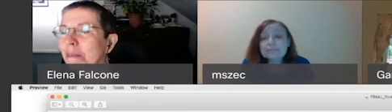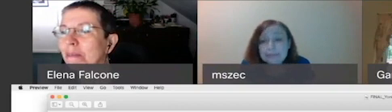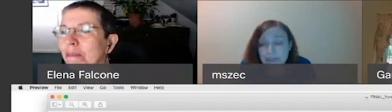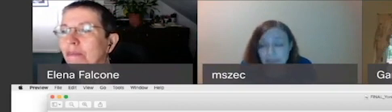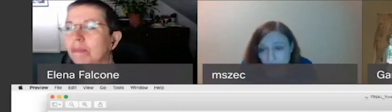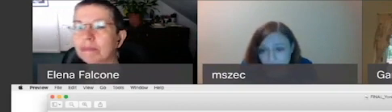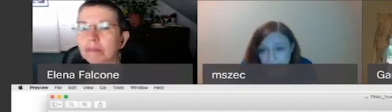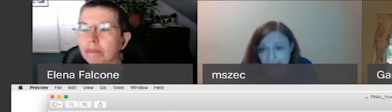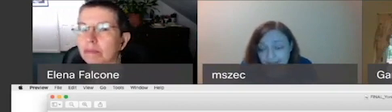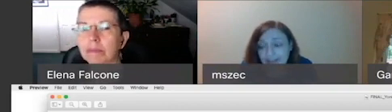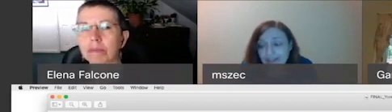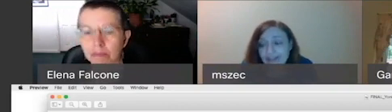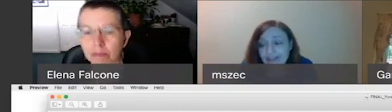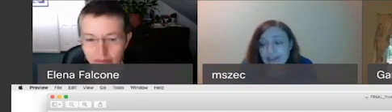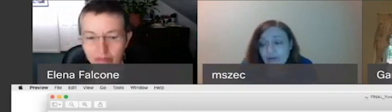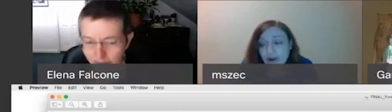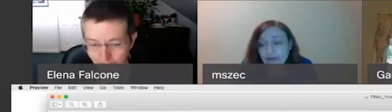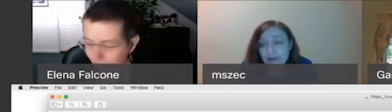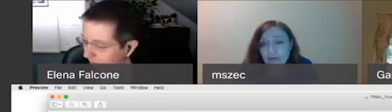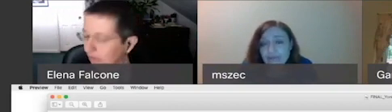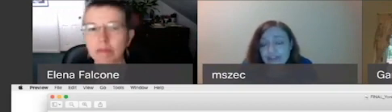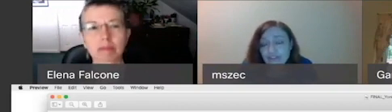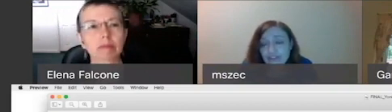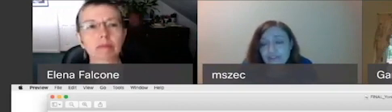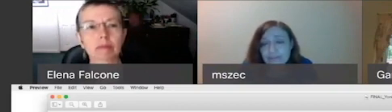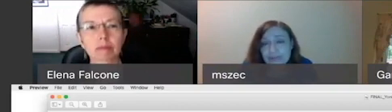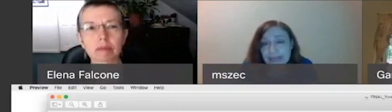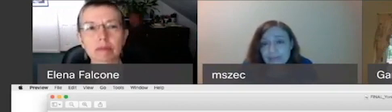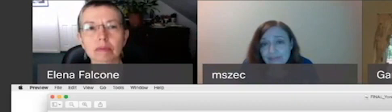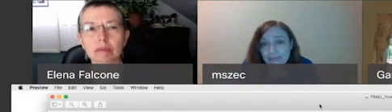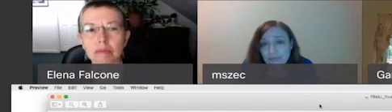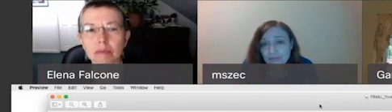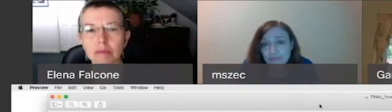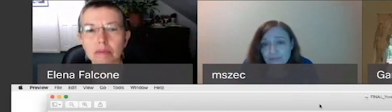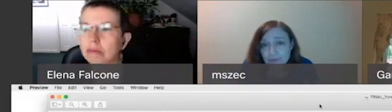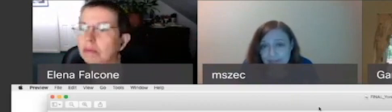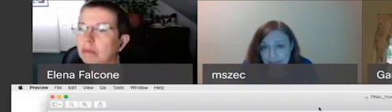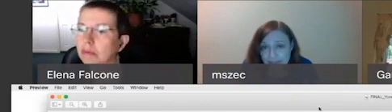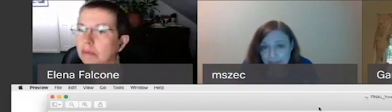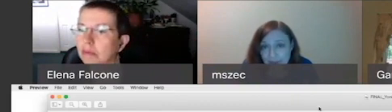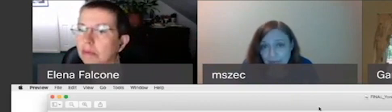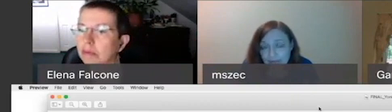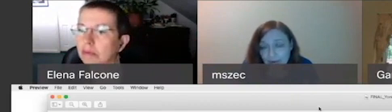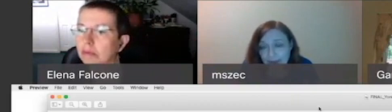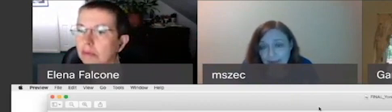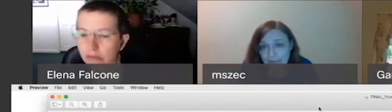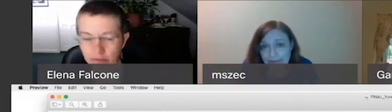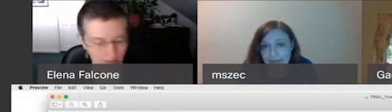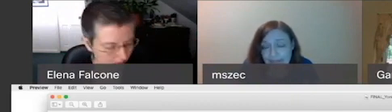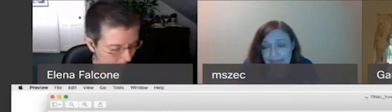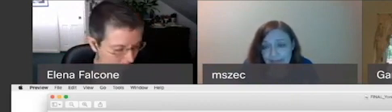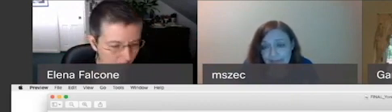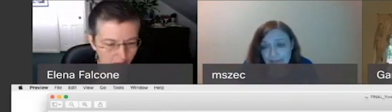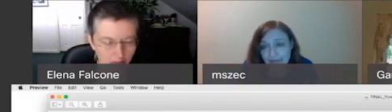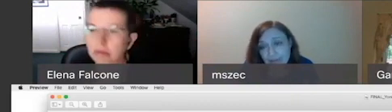I would let people know that there are no evictions in place through June 20th. However, after